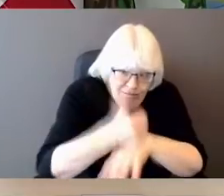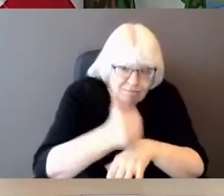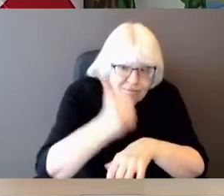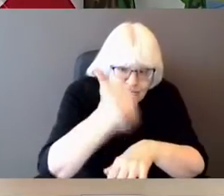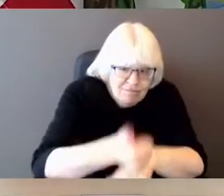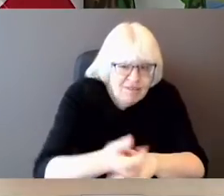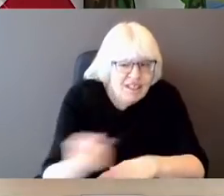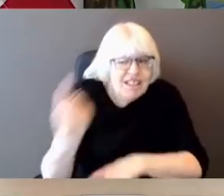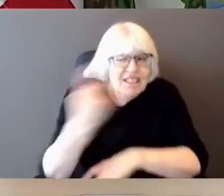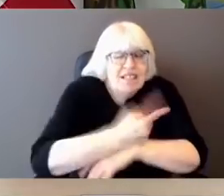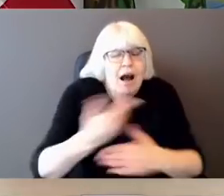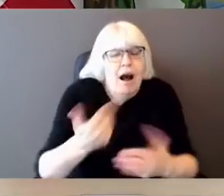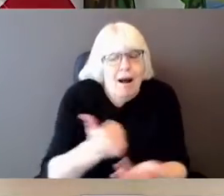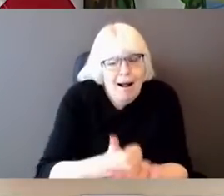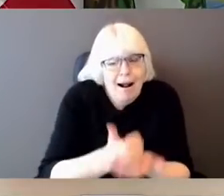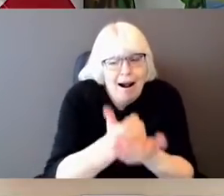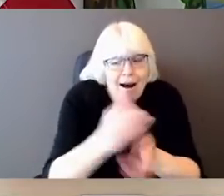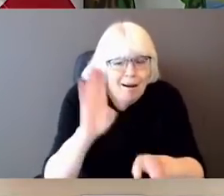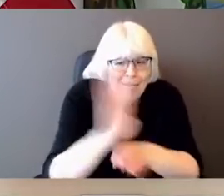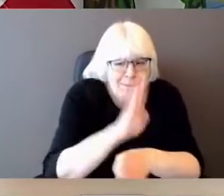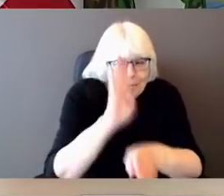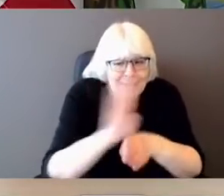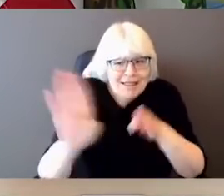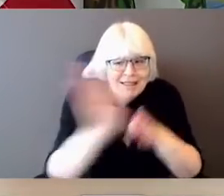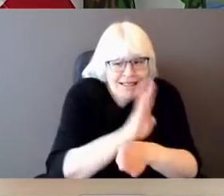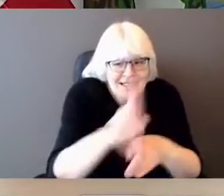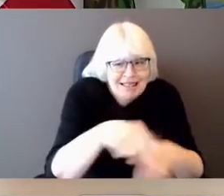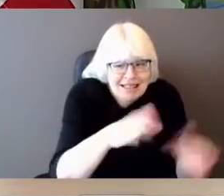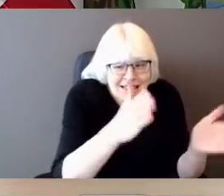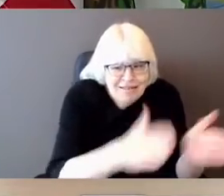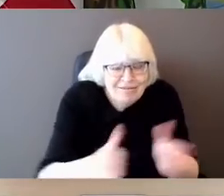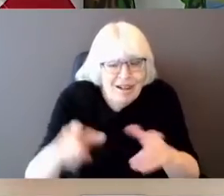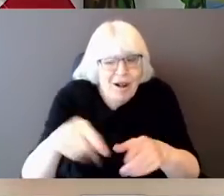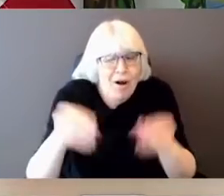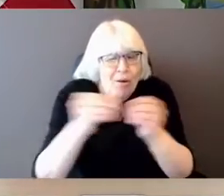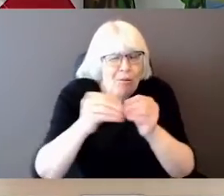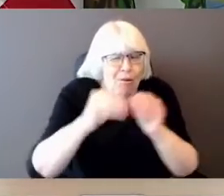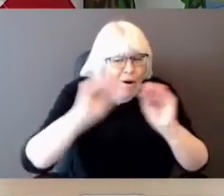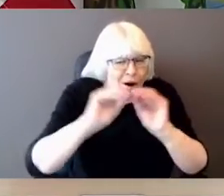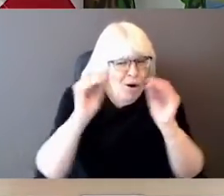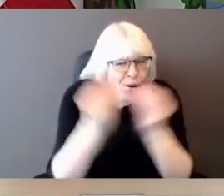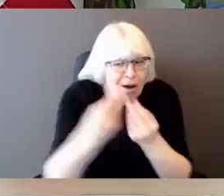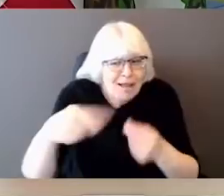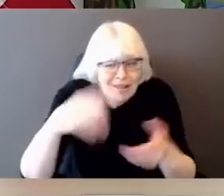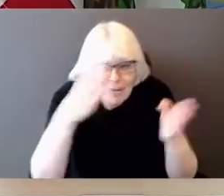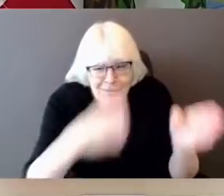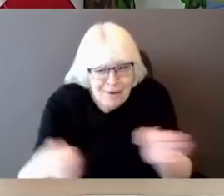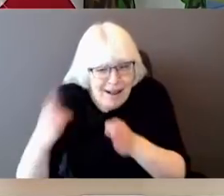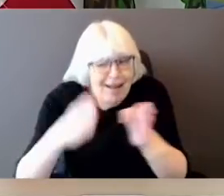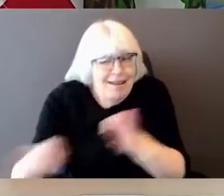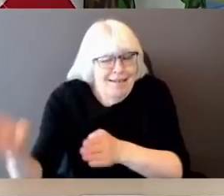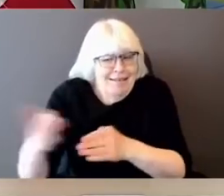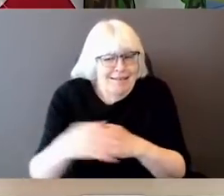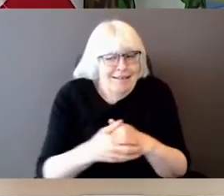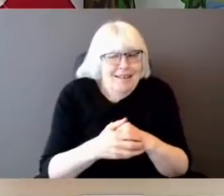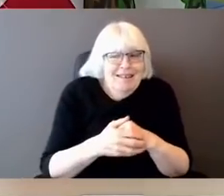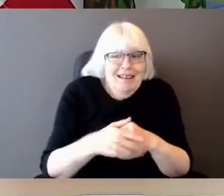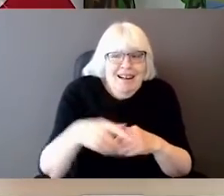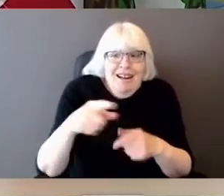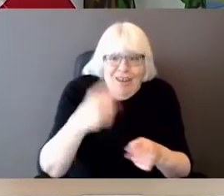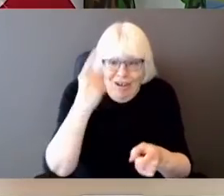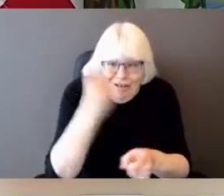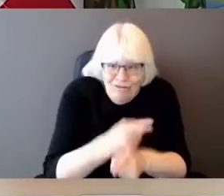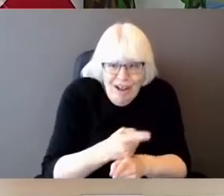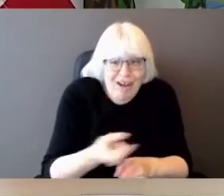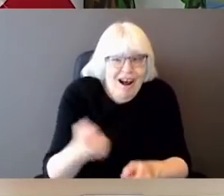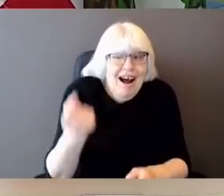us to think about what lies ahead. We've had to adjust dates, as you mentioned before, and we will again. But I think